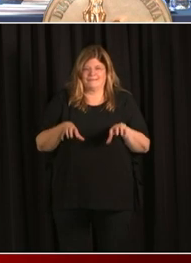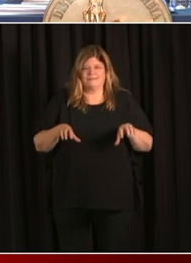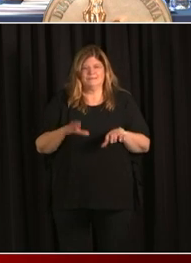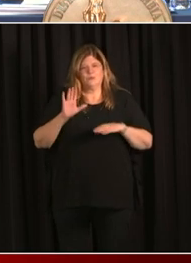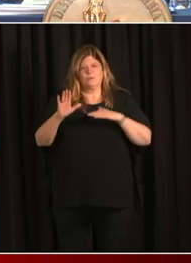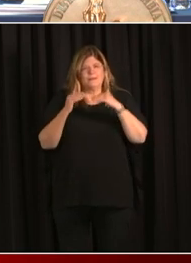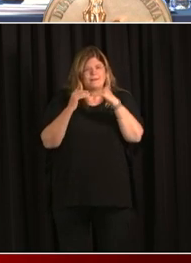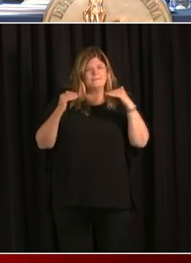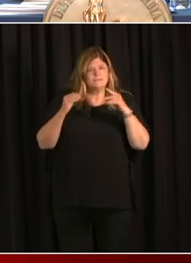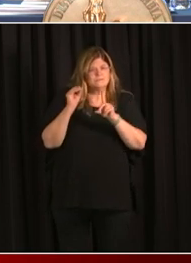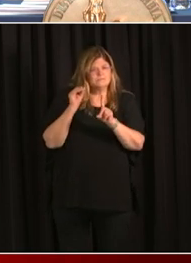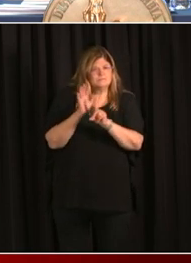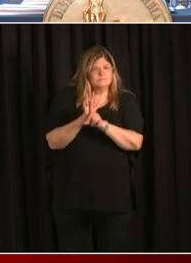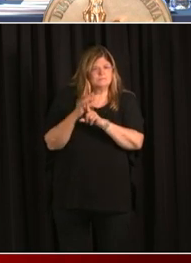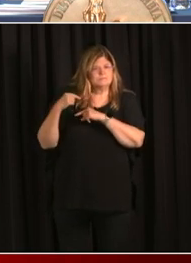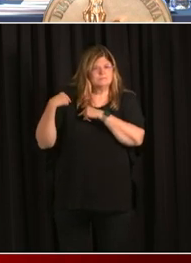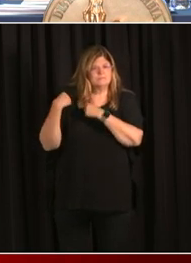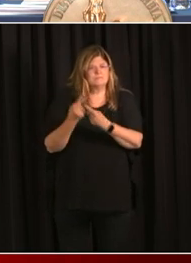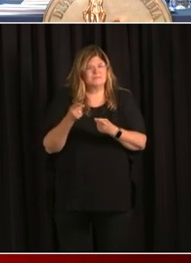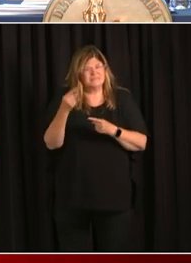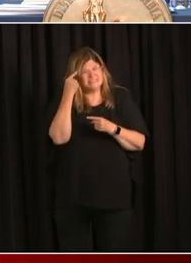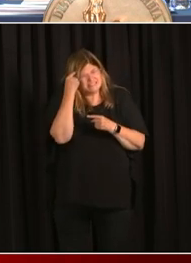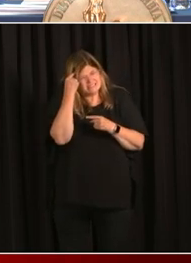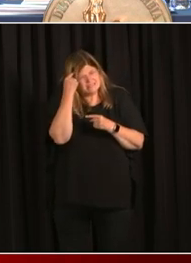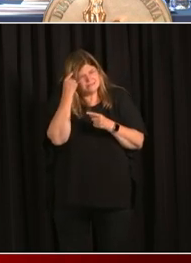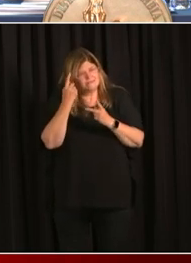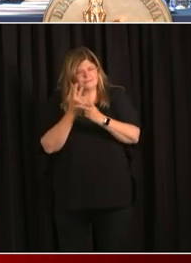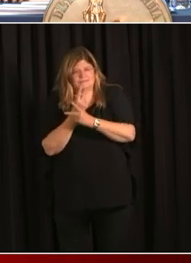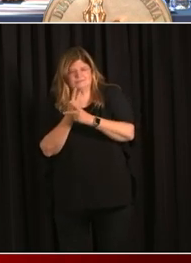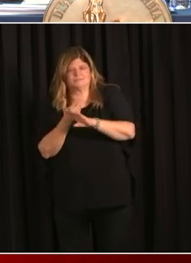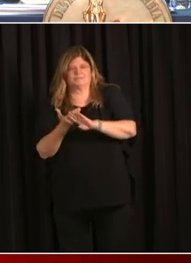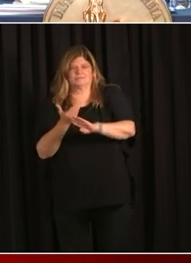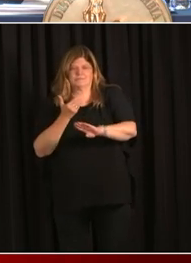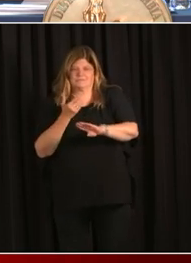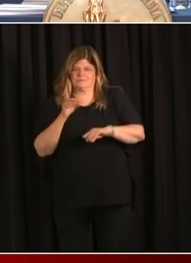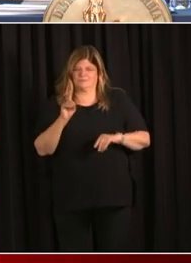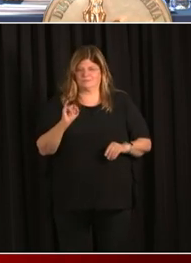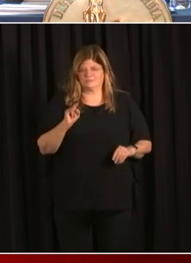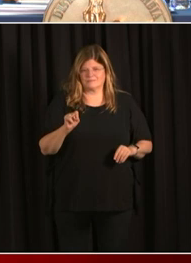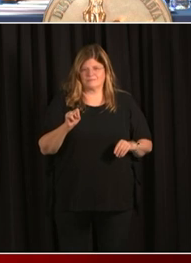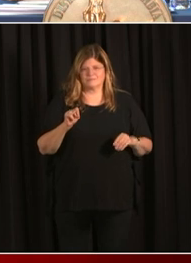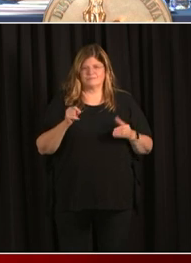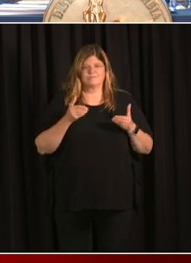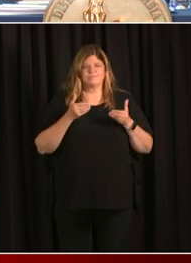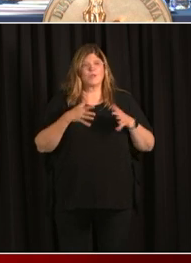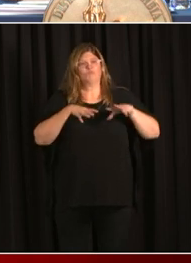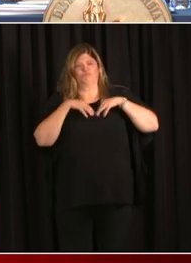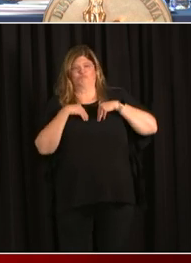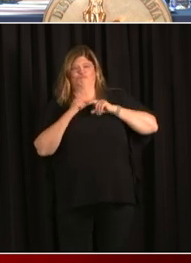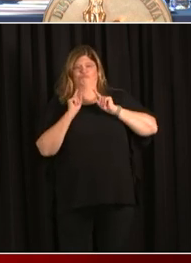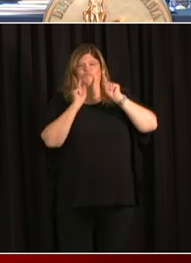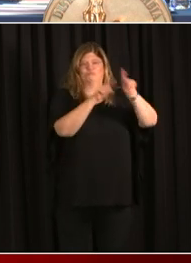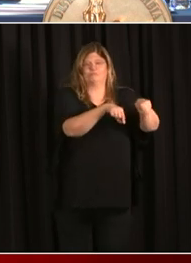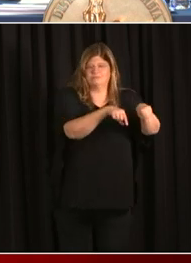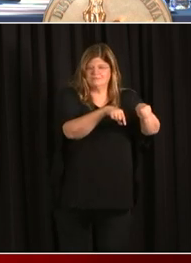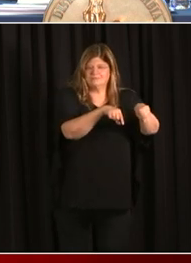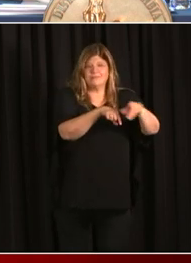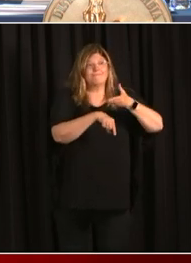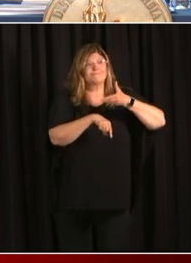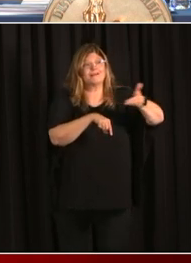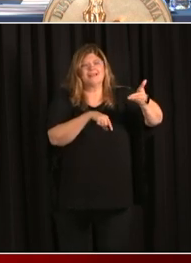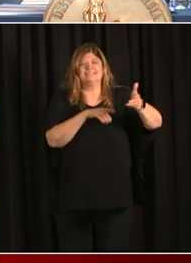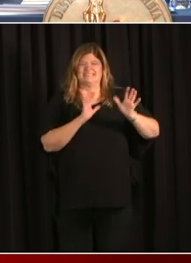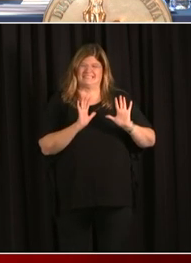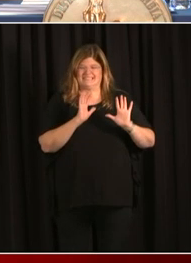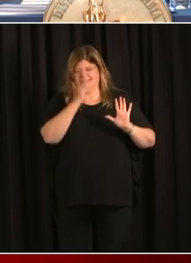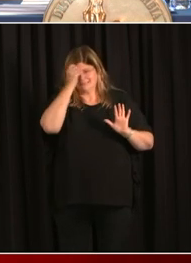been, so think about that when accepting an invitation, and practice how you can